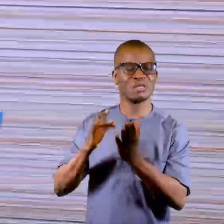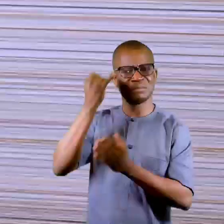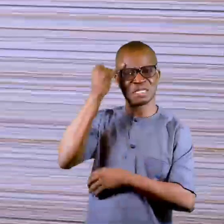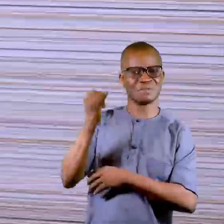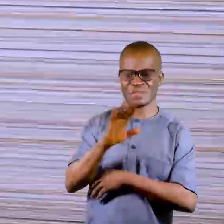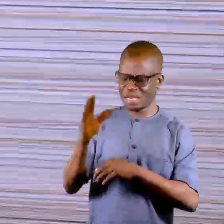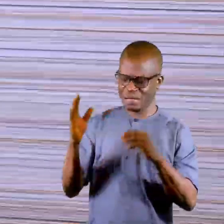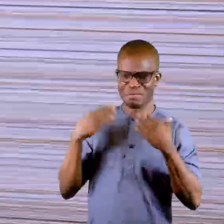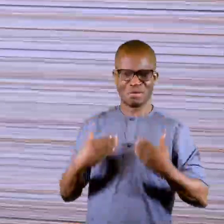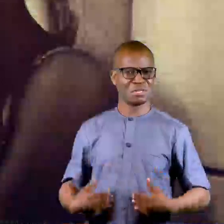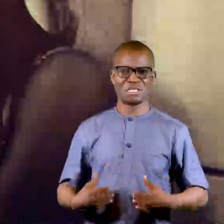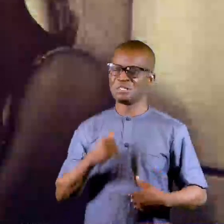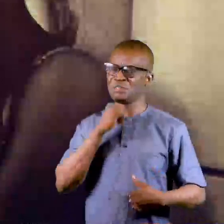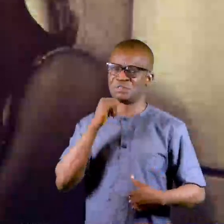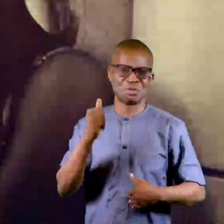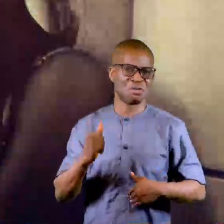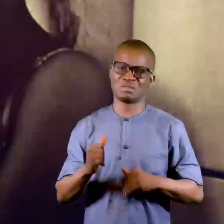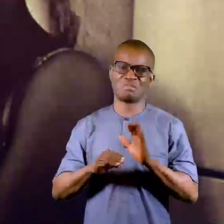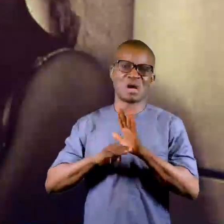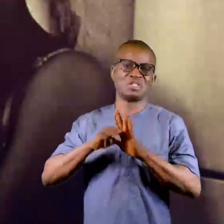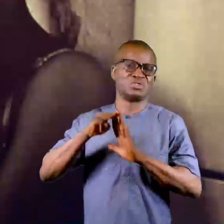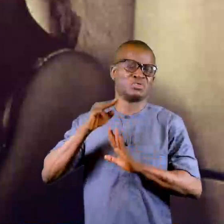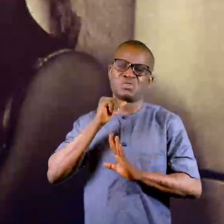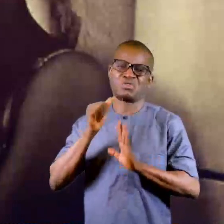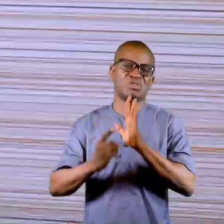not even developed, but you see them at the end of the day, you see that